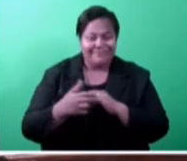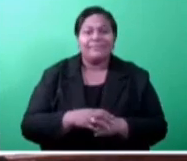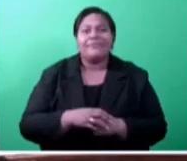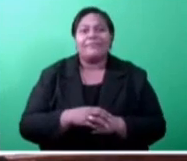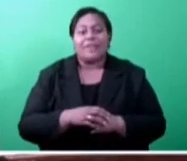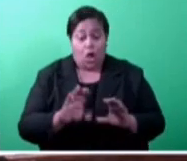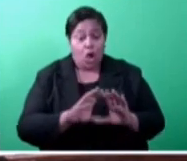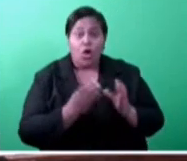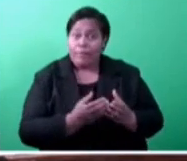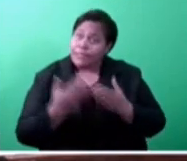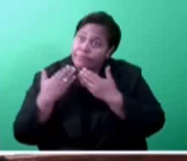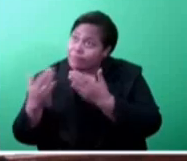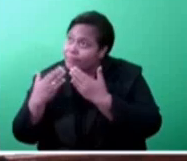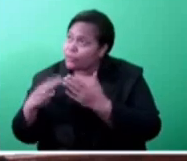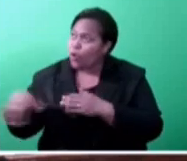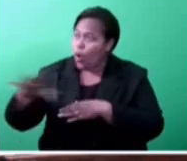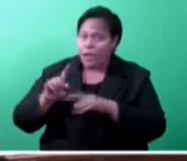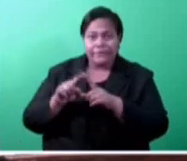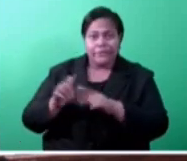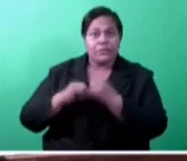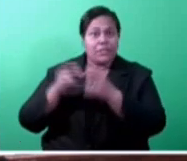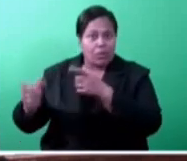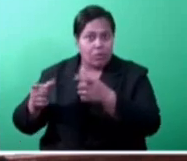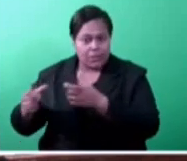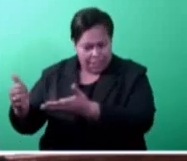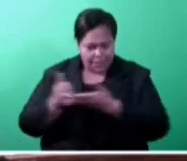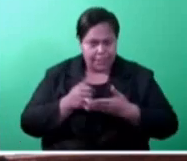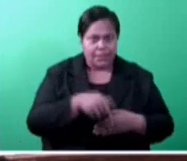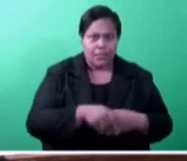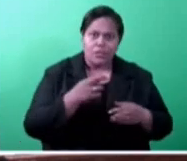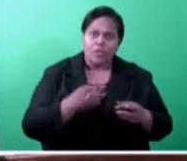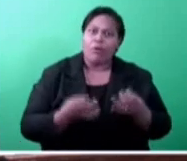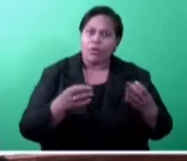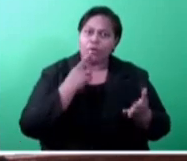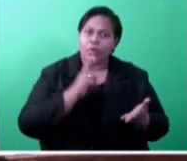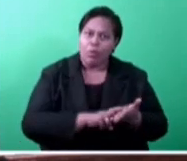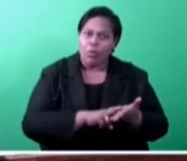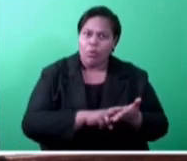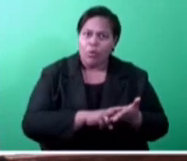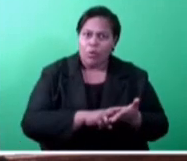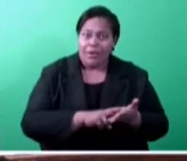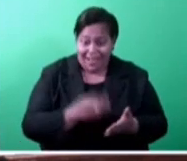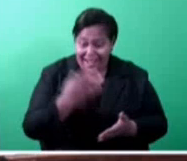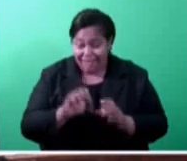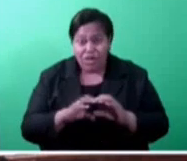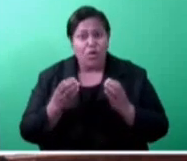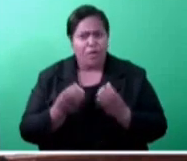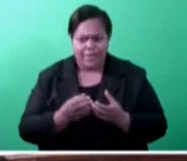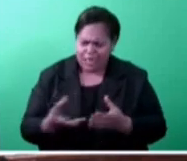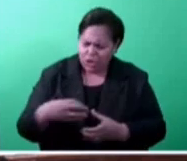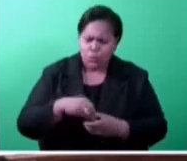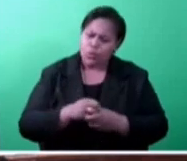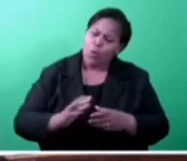by stakeholders that assisted in the preparation of this report. The formation of a national steering committee inclusive of all